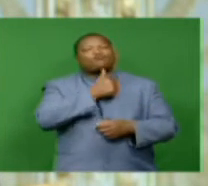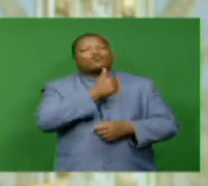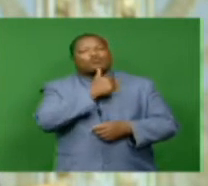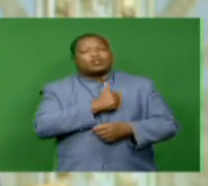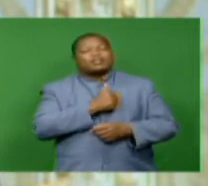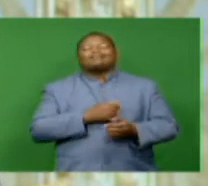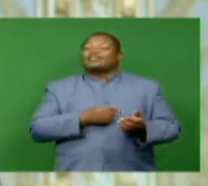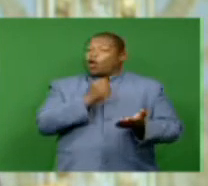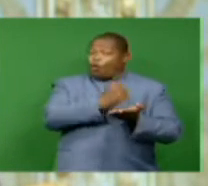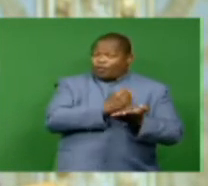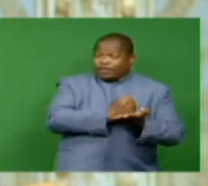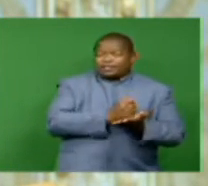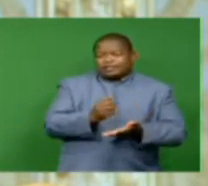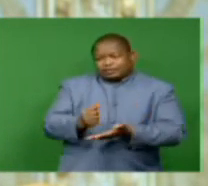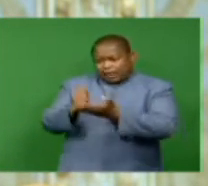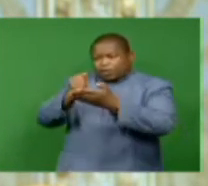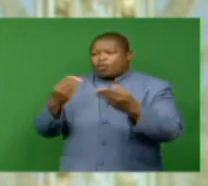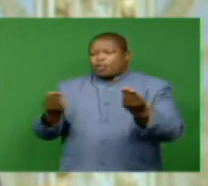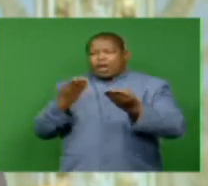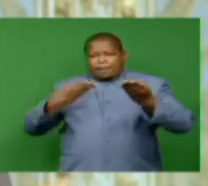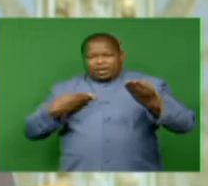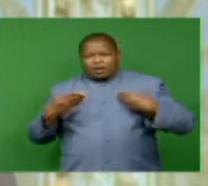continental, and global consumers.